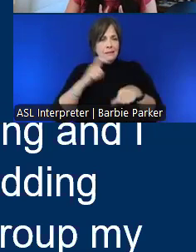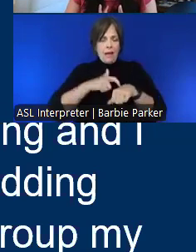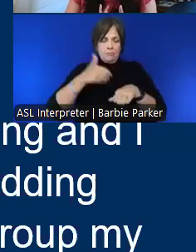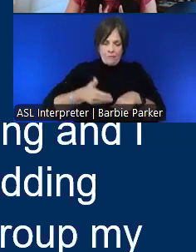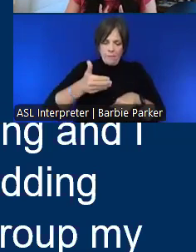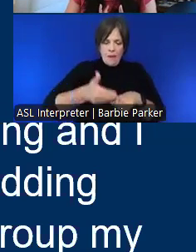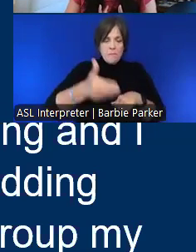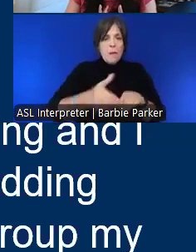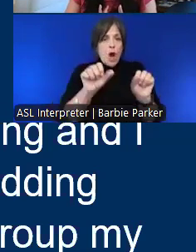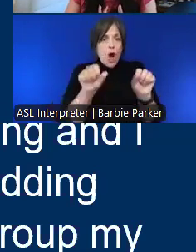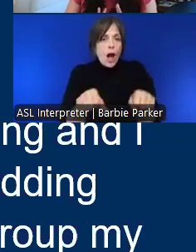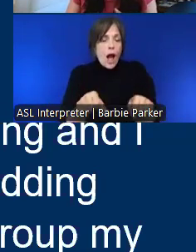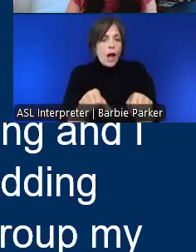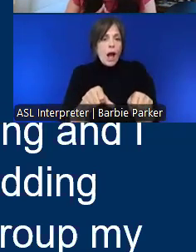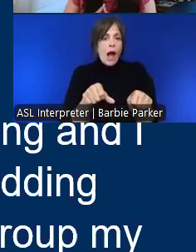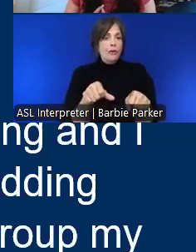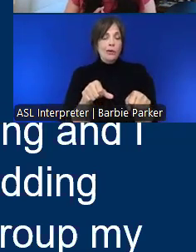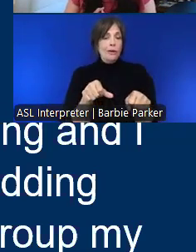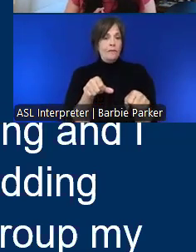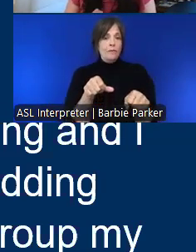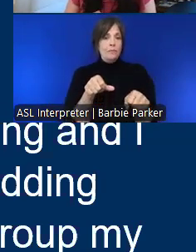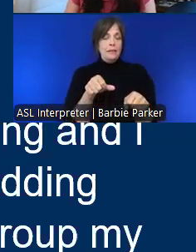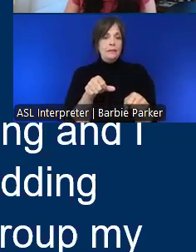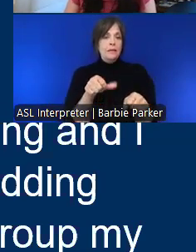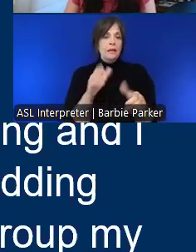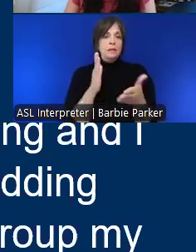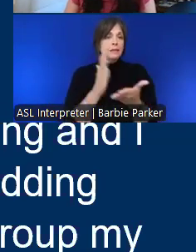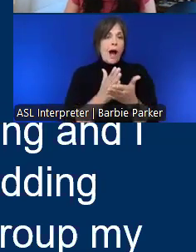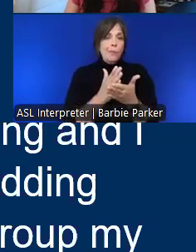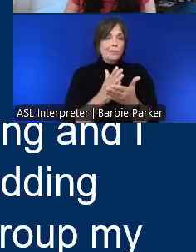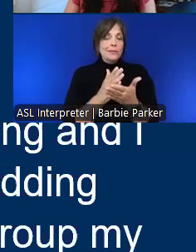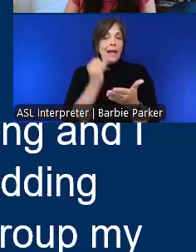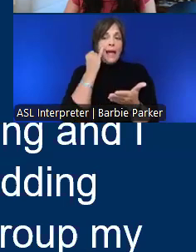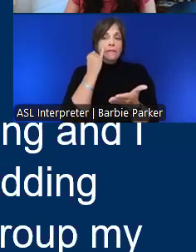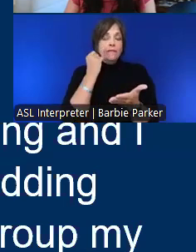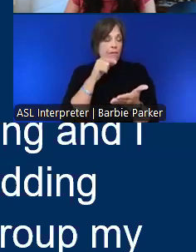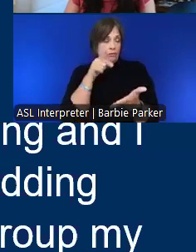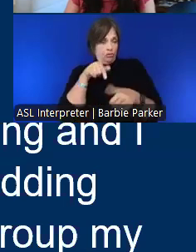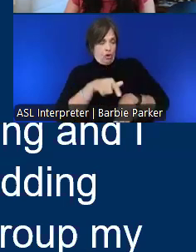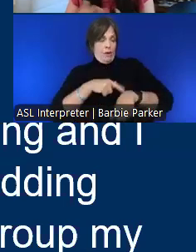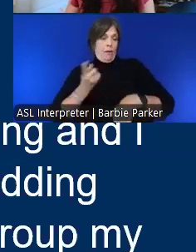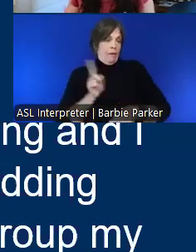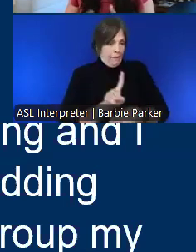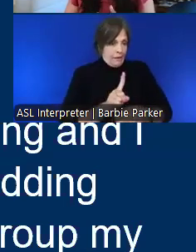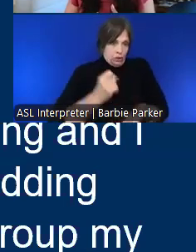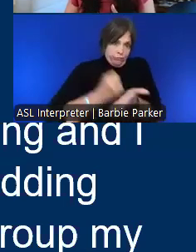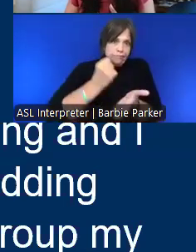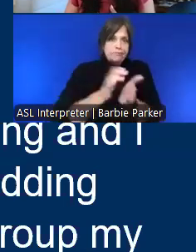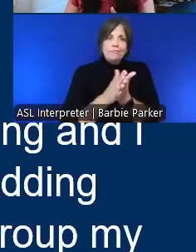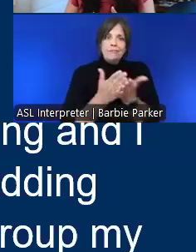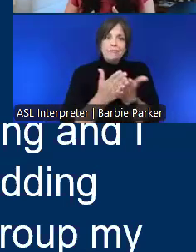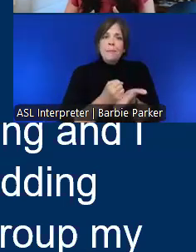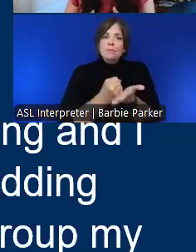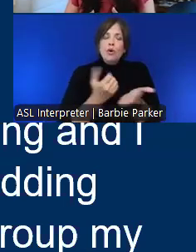have been stopped when my passport was stamped. I could have been stopped when